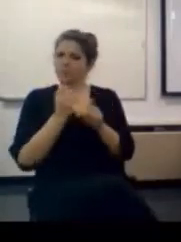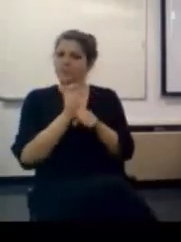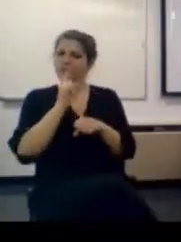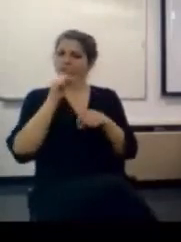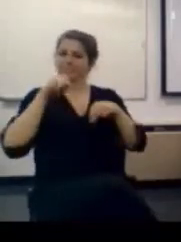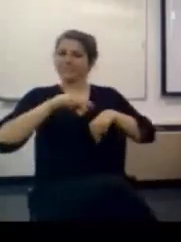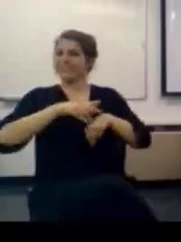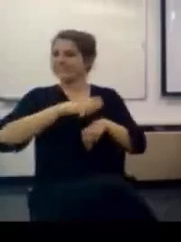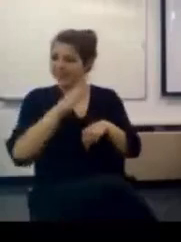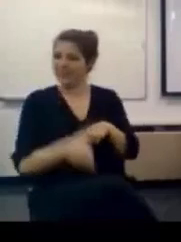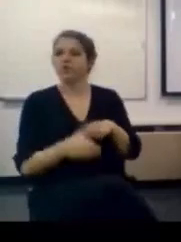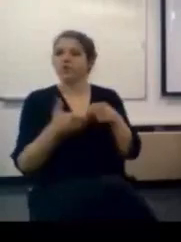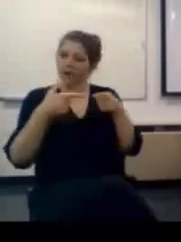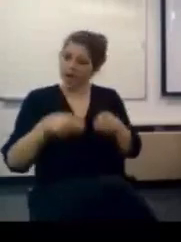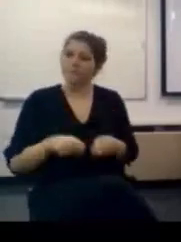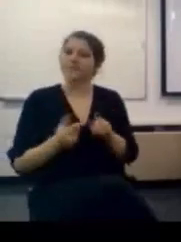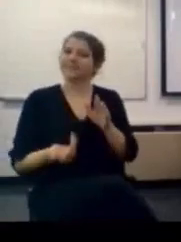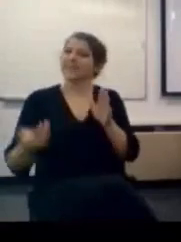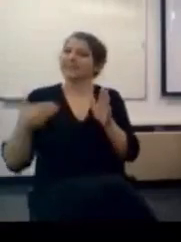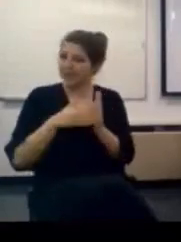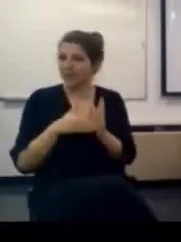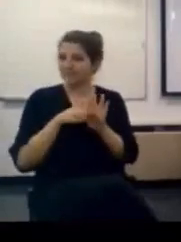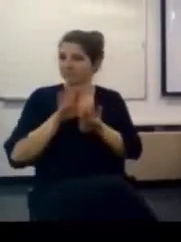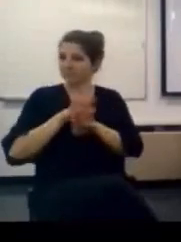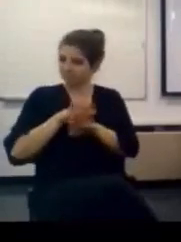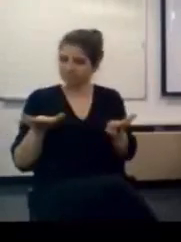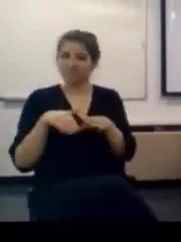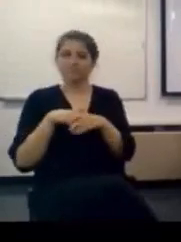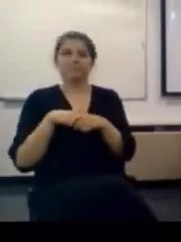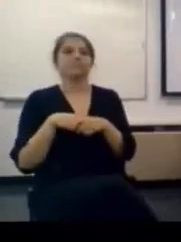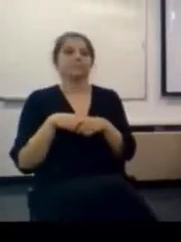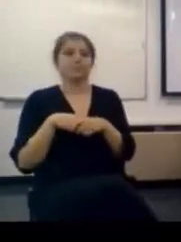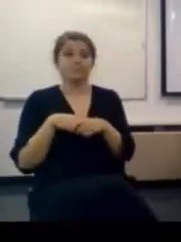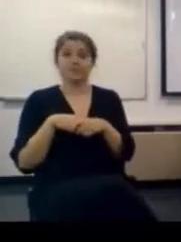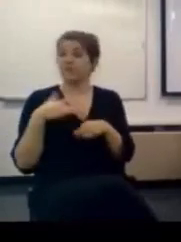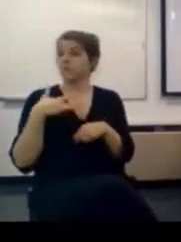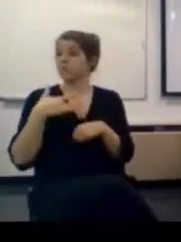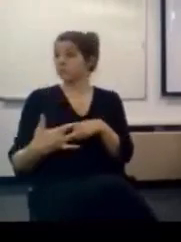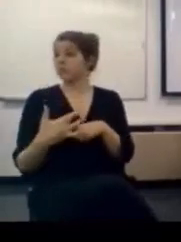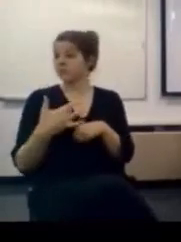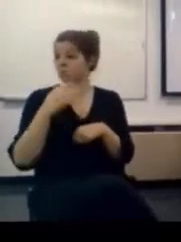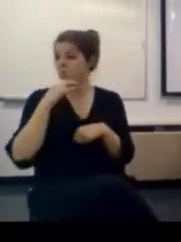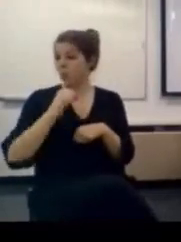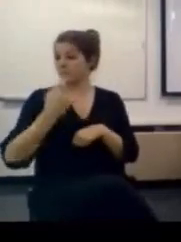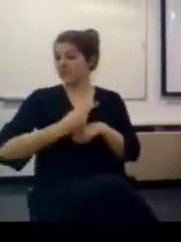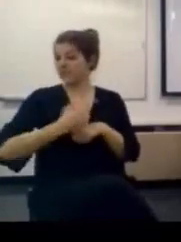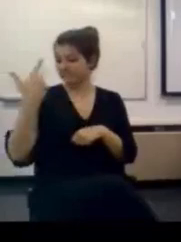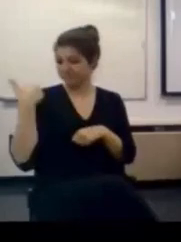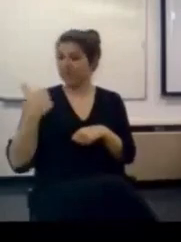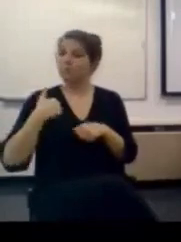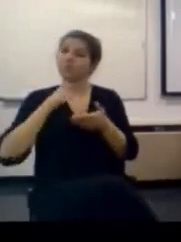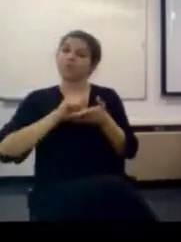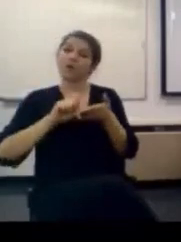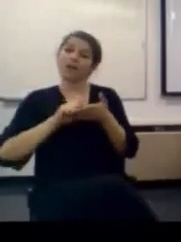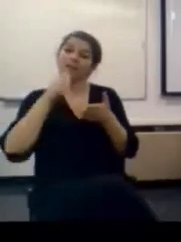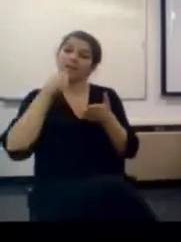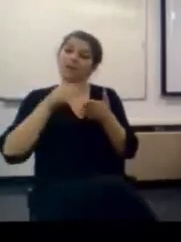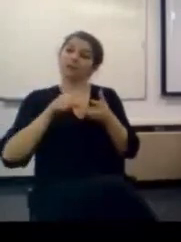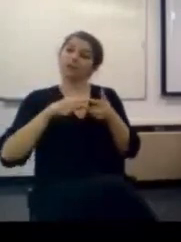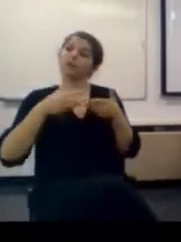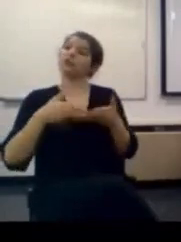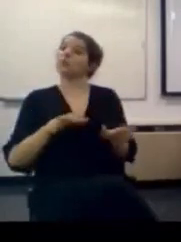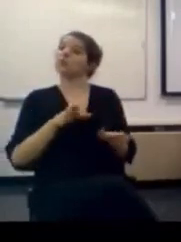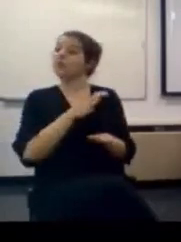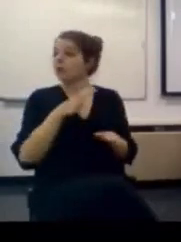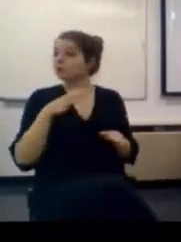note. I want to make sure this never happens again. And usually in the olden days,